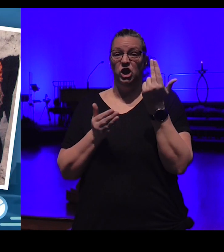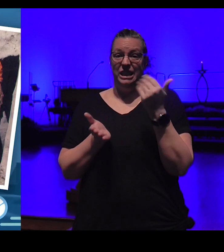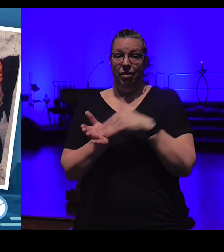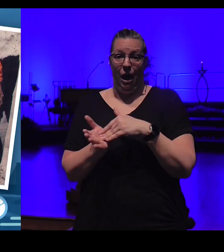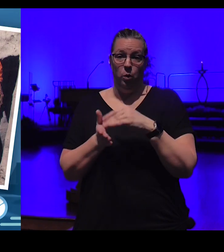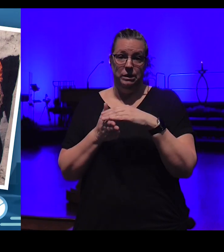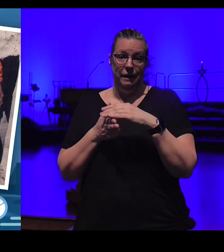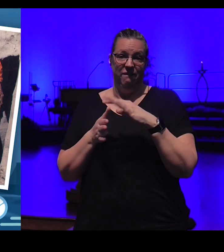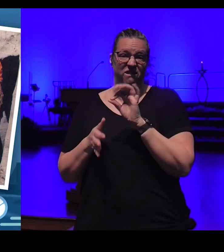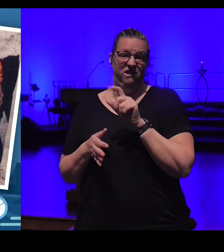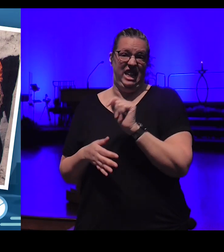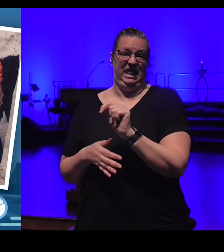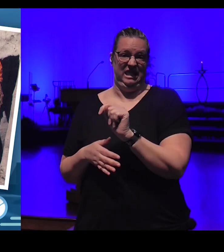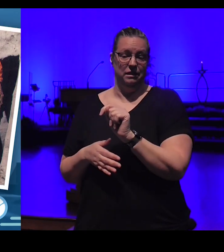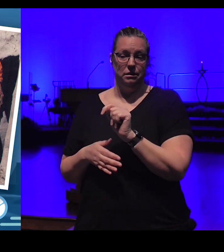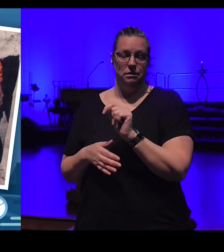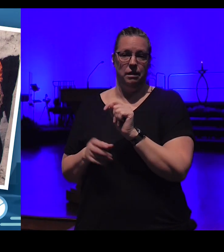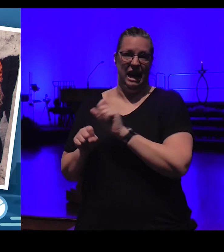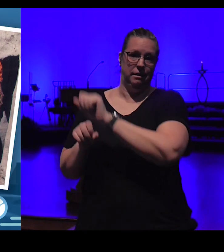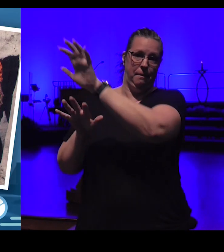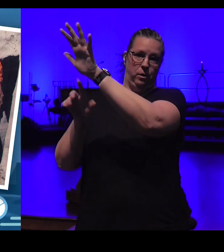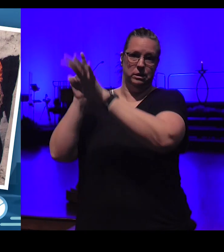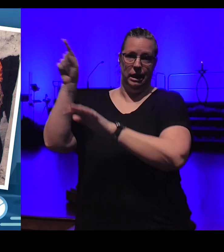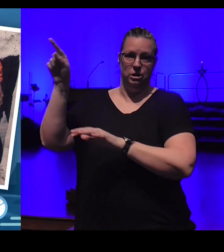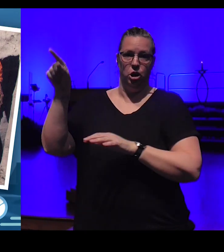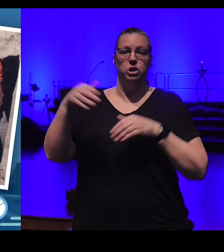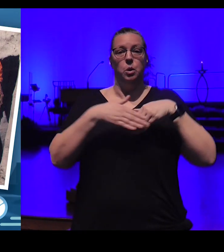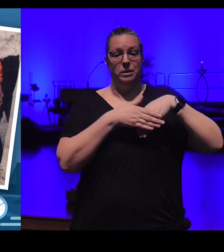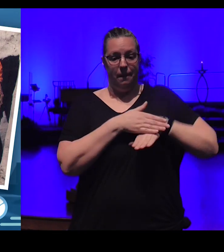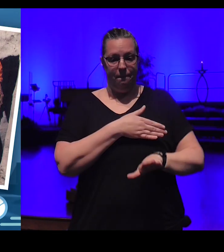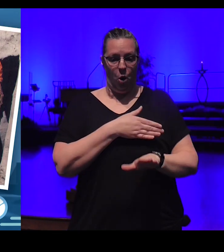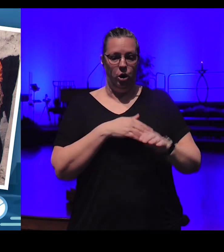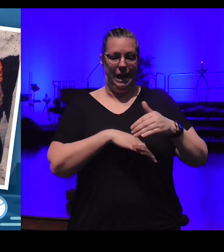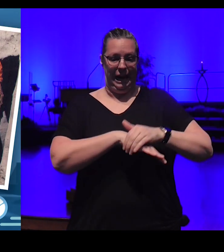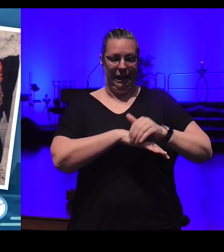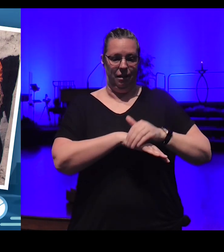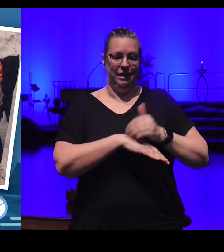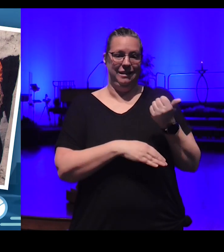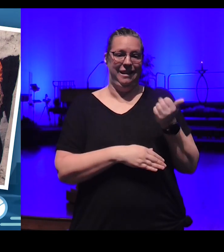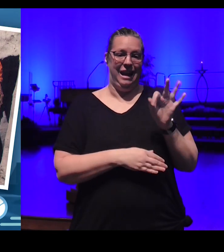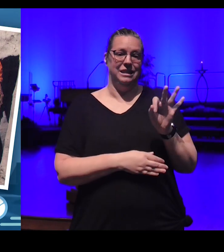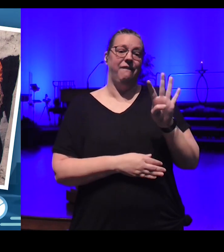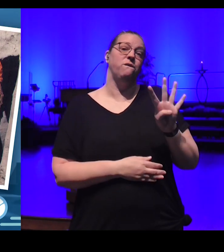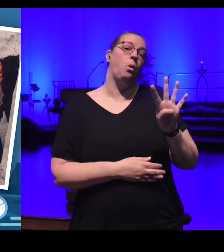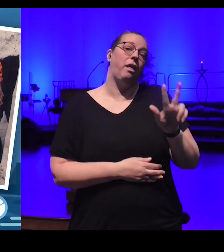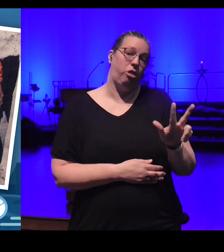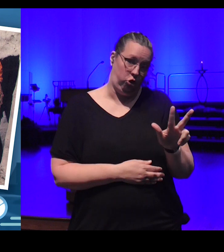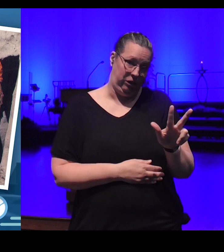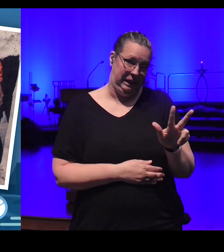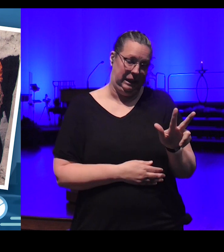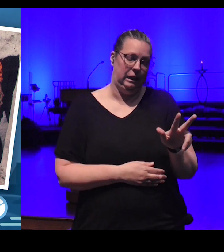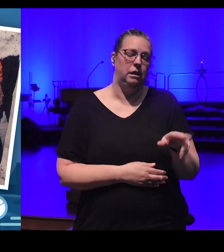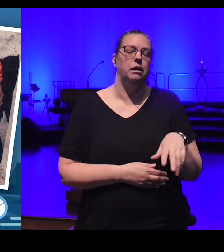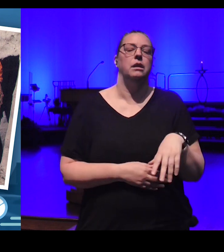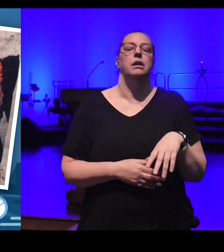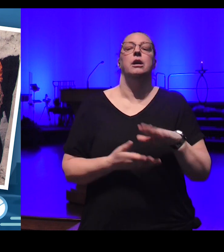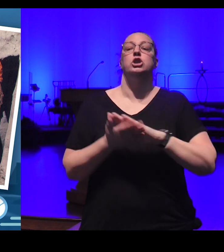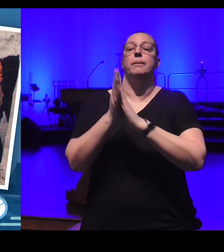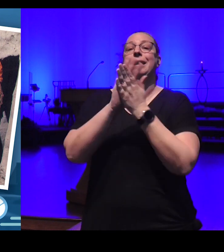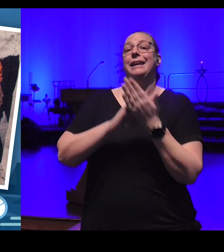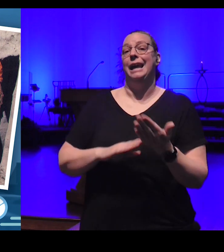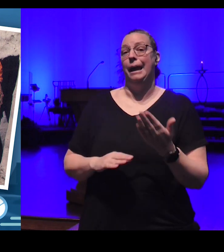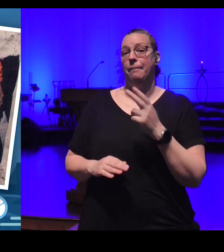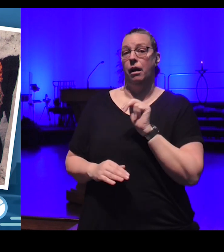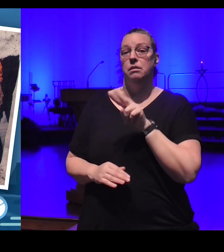was born in England in 1943 and the daughter of a fishmonger. And in 1973, she became a Buddhist